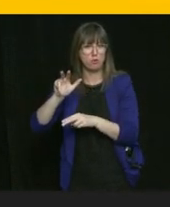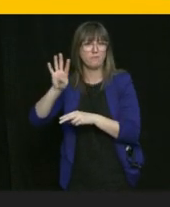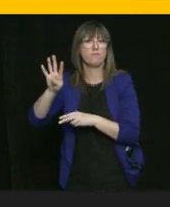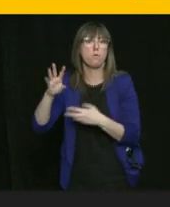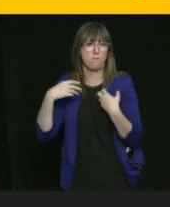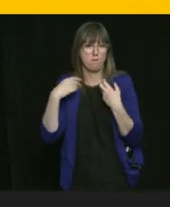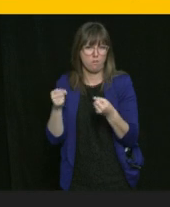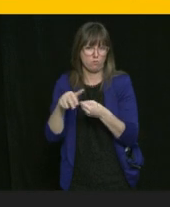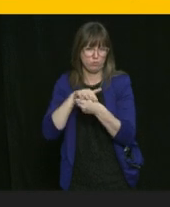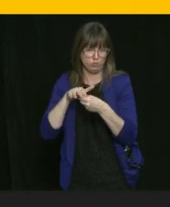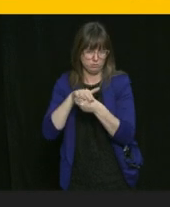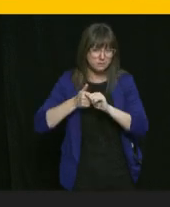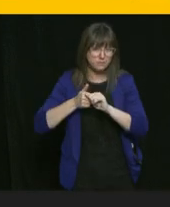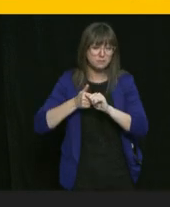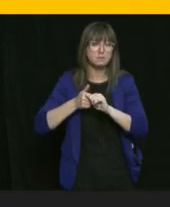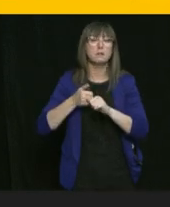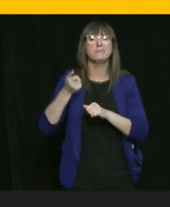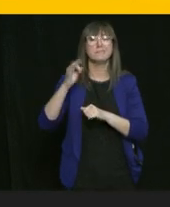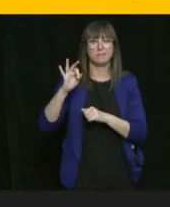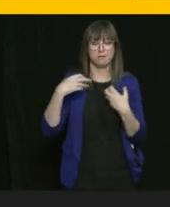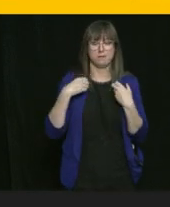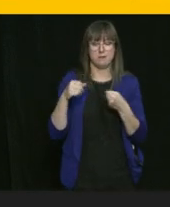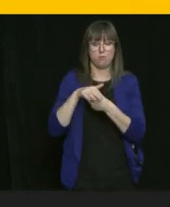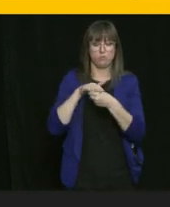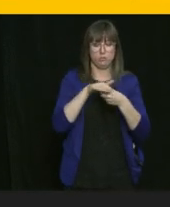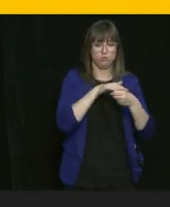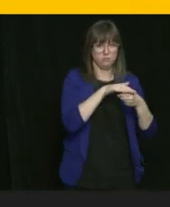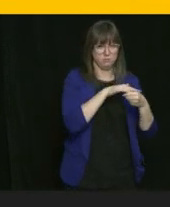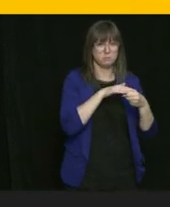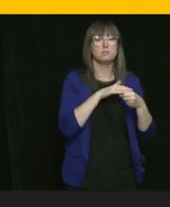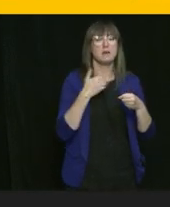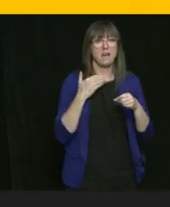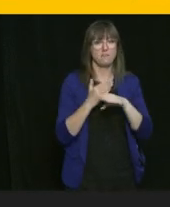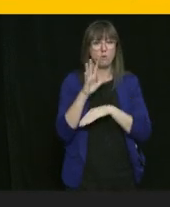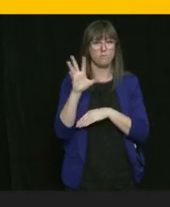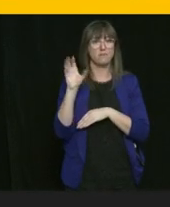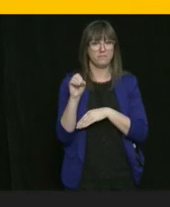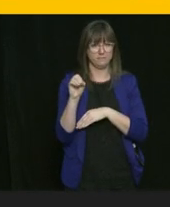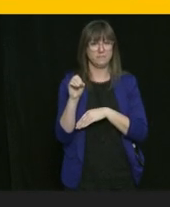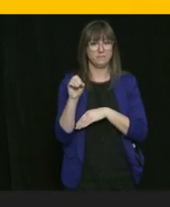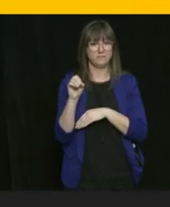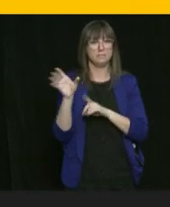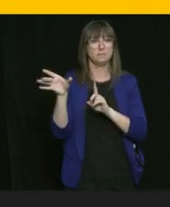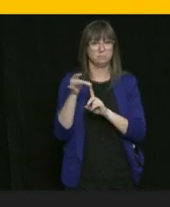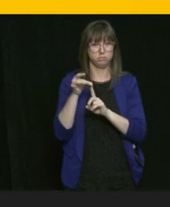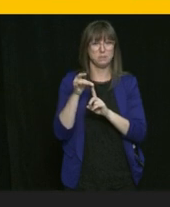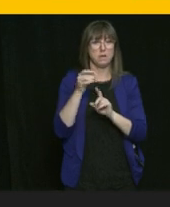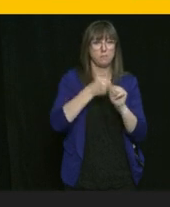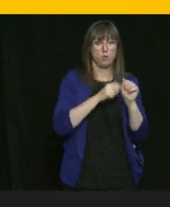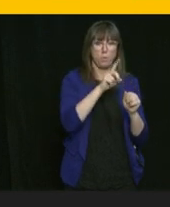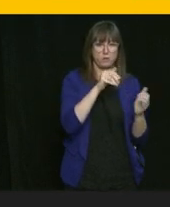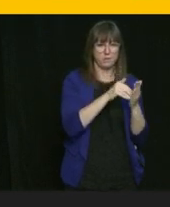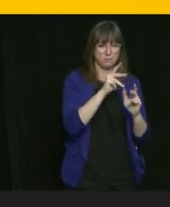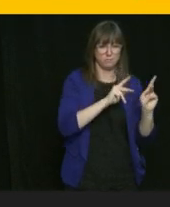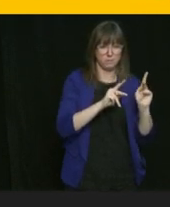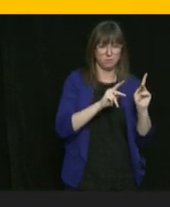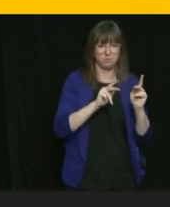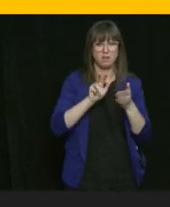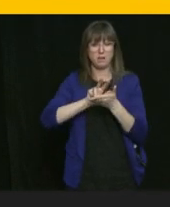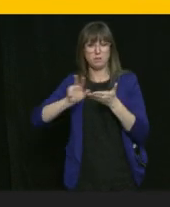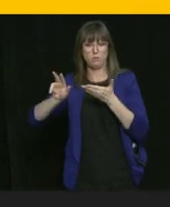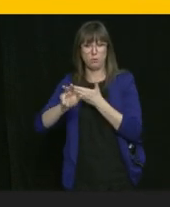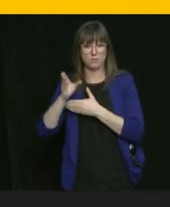regions. As well, the number of regions were reporting more than 50 cases per 100,000 people, while 3 weeks later, this has